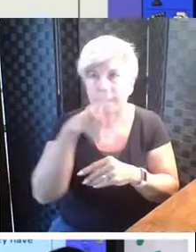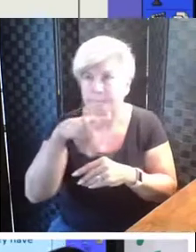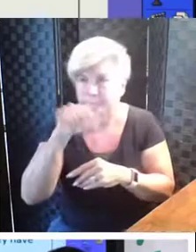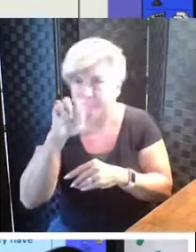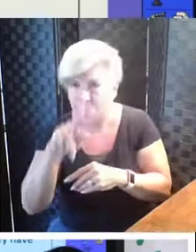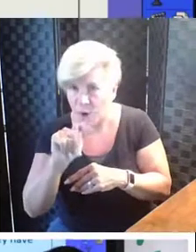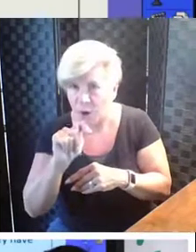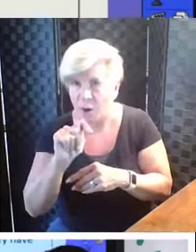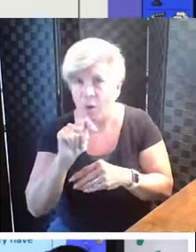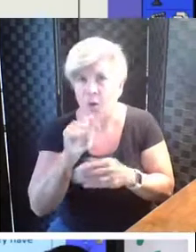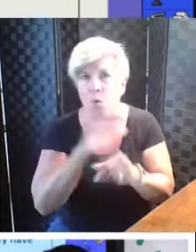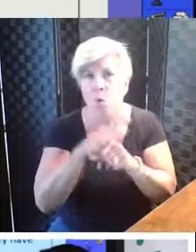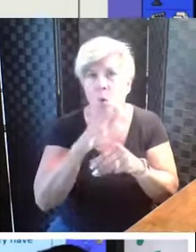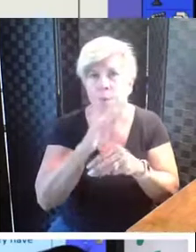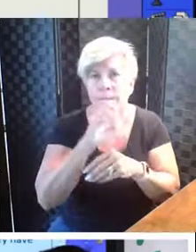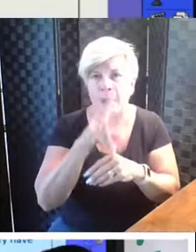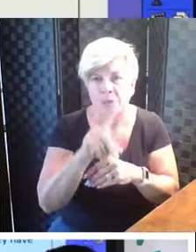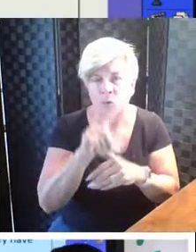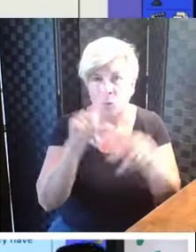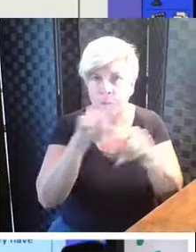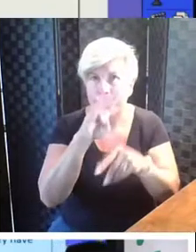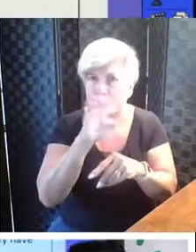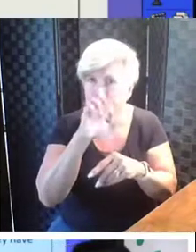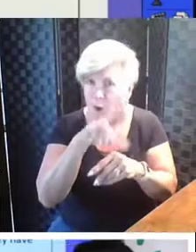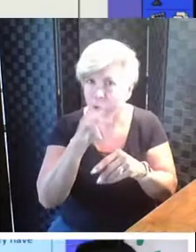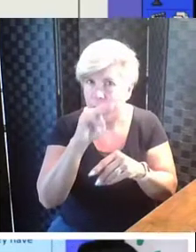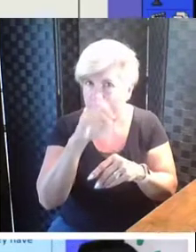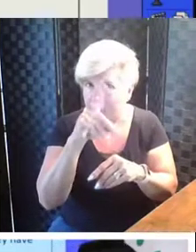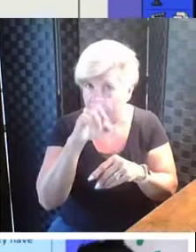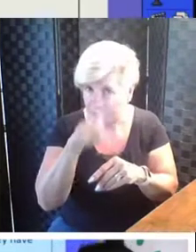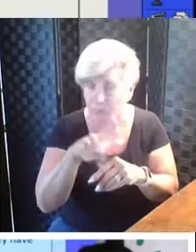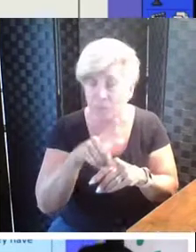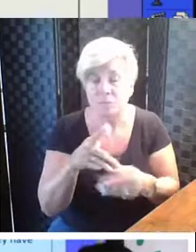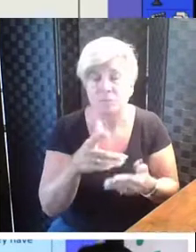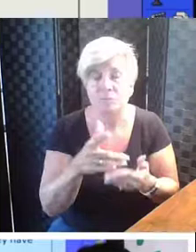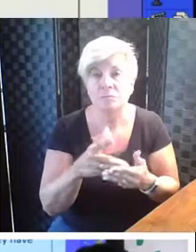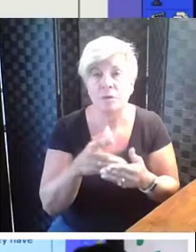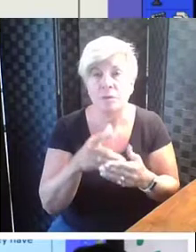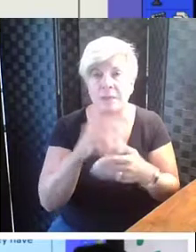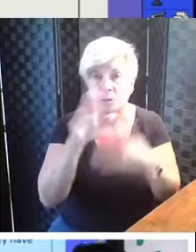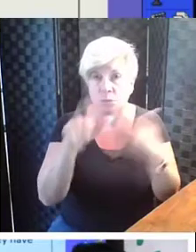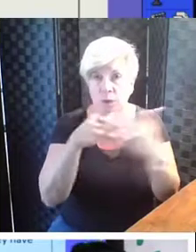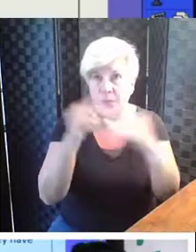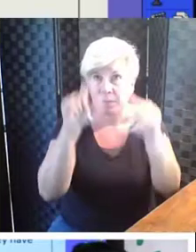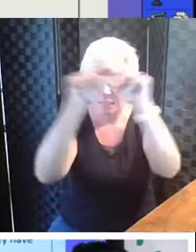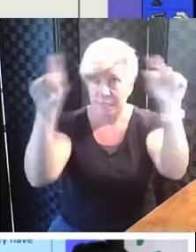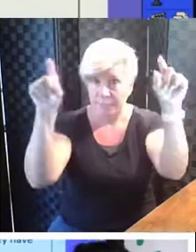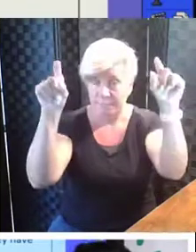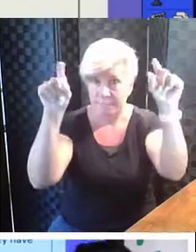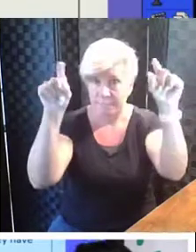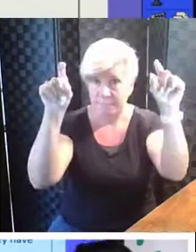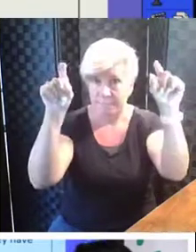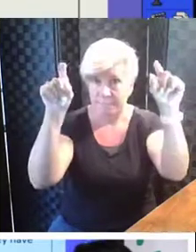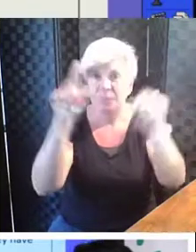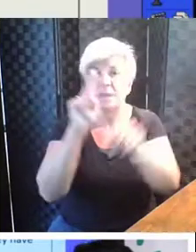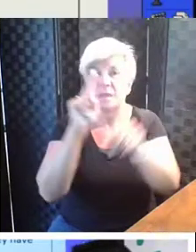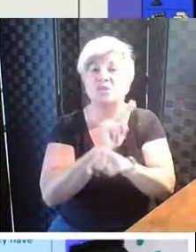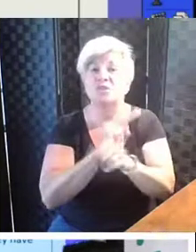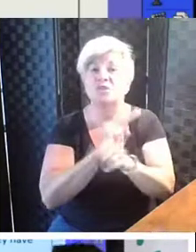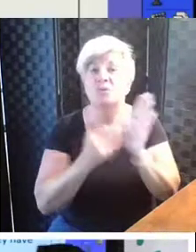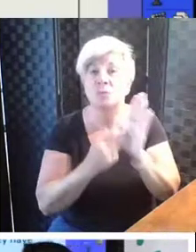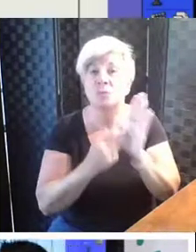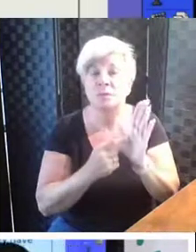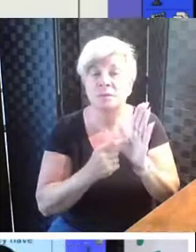bar model. I'll probably call them both. And that's where our whole is going to be at. So now we can use our